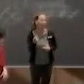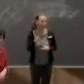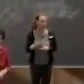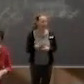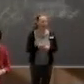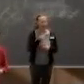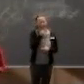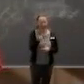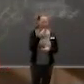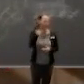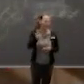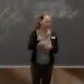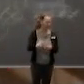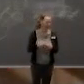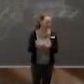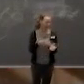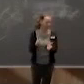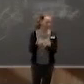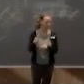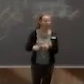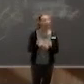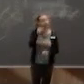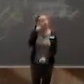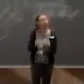have. And that's because they become loyal.